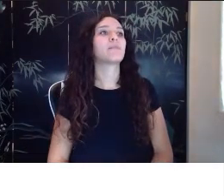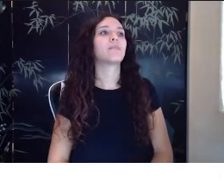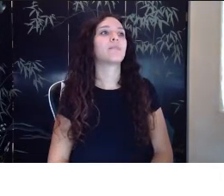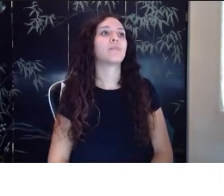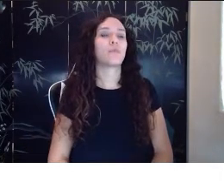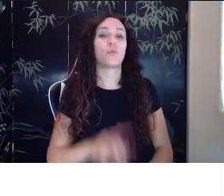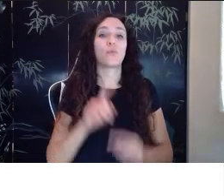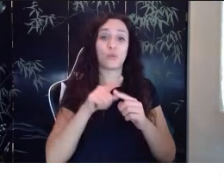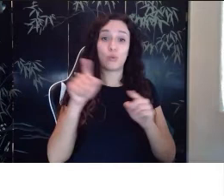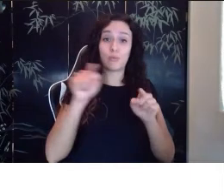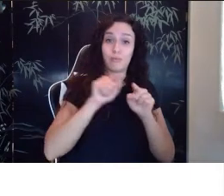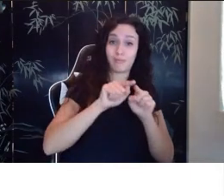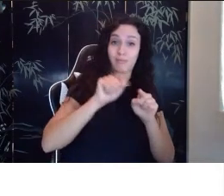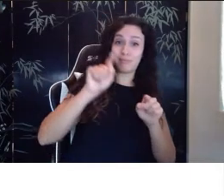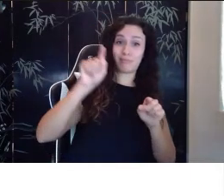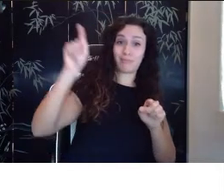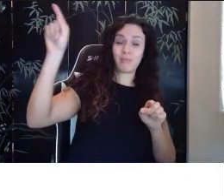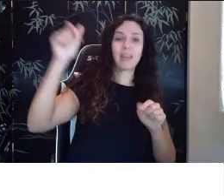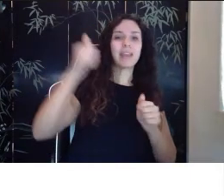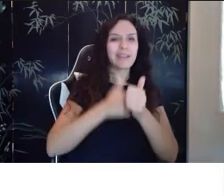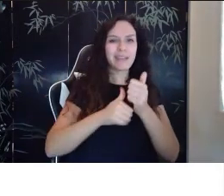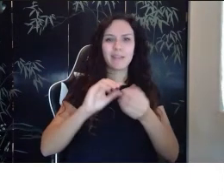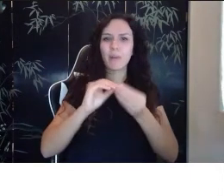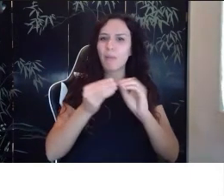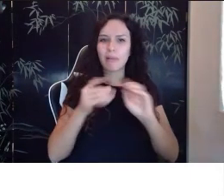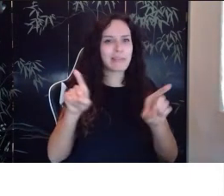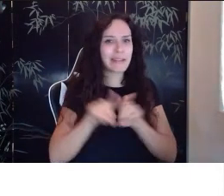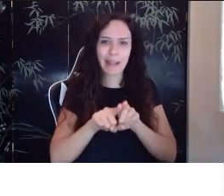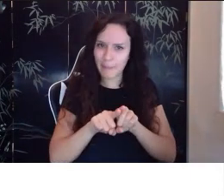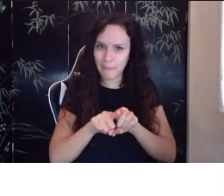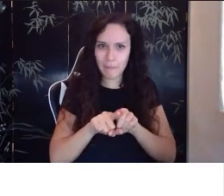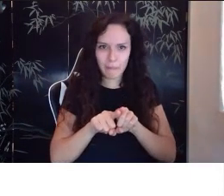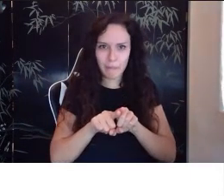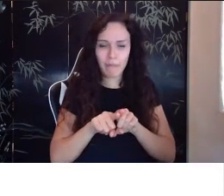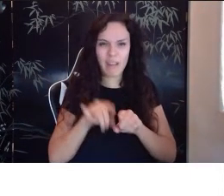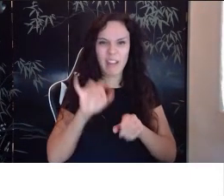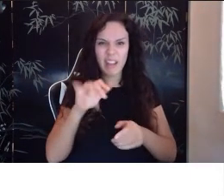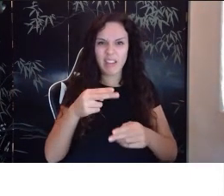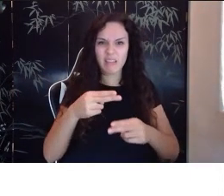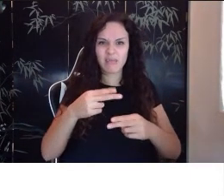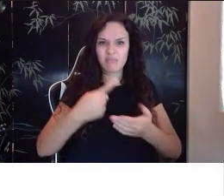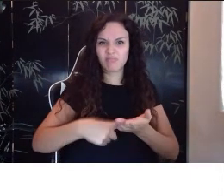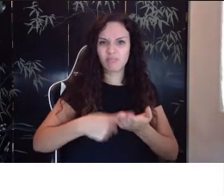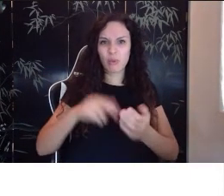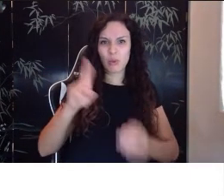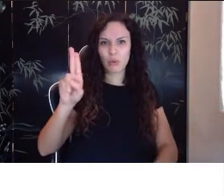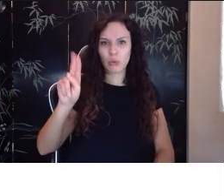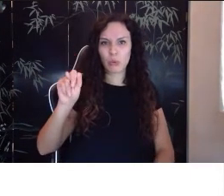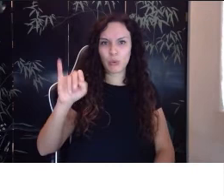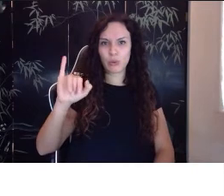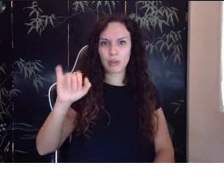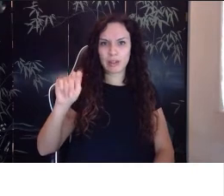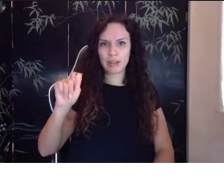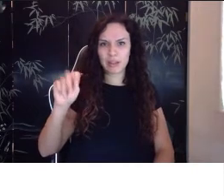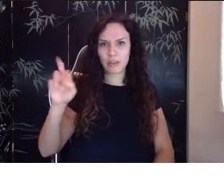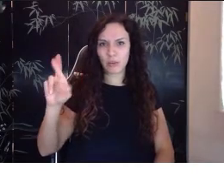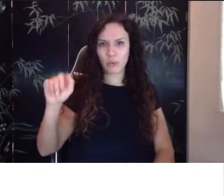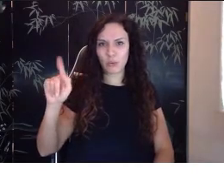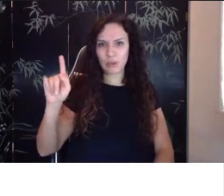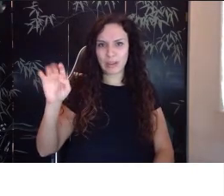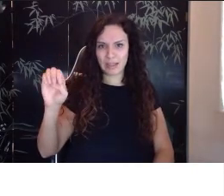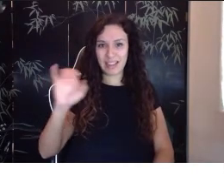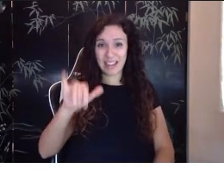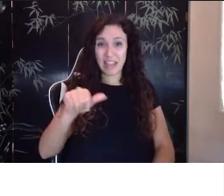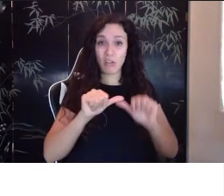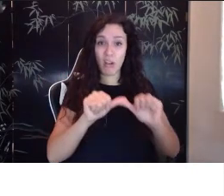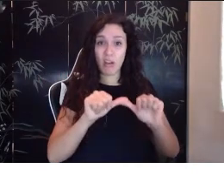the same number. Okay, so when we're talking about unit rate, it's also considered the